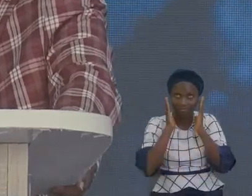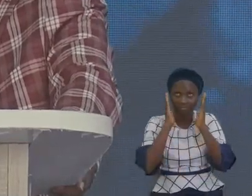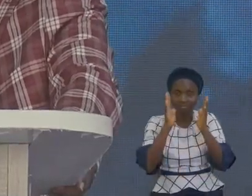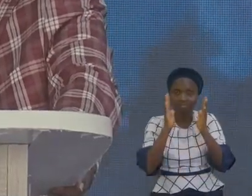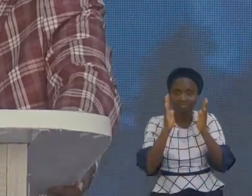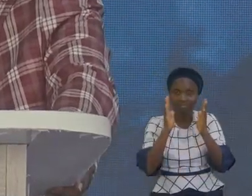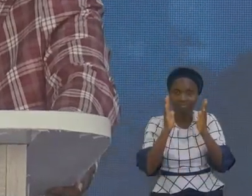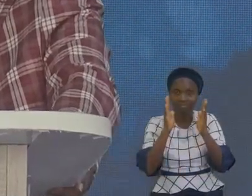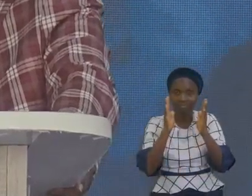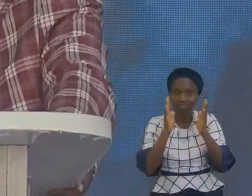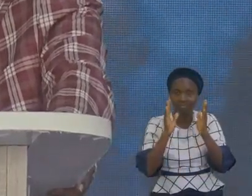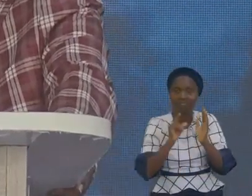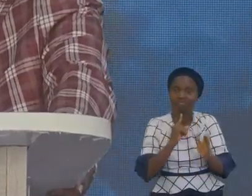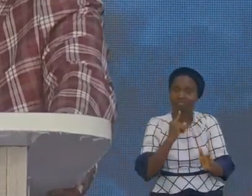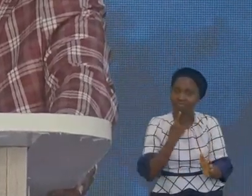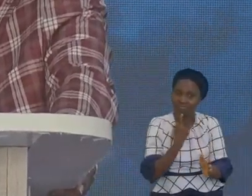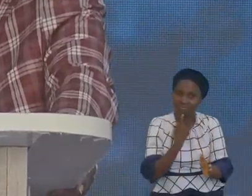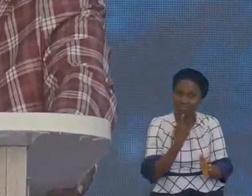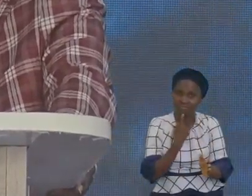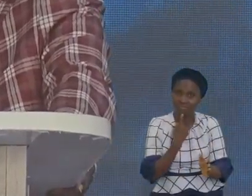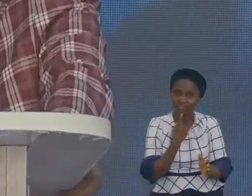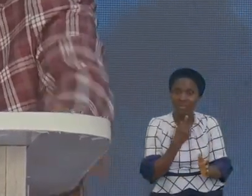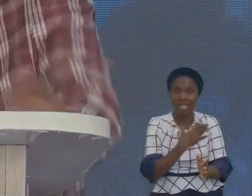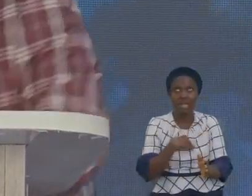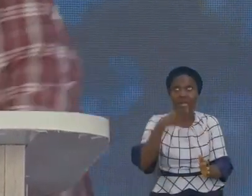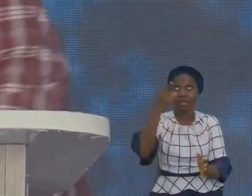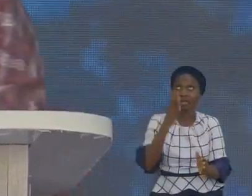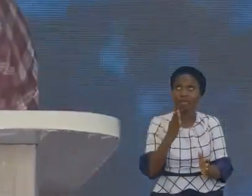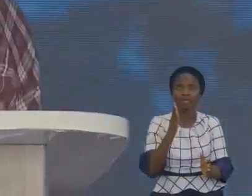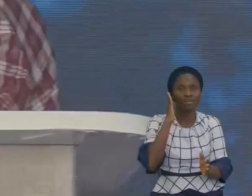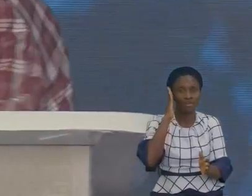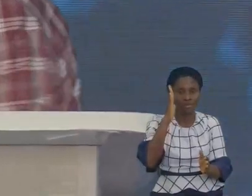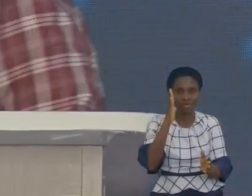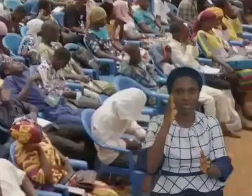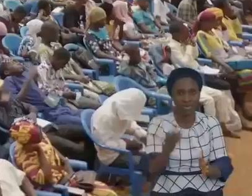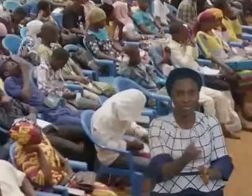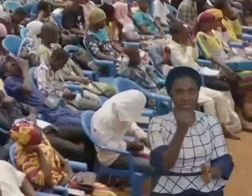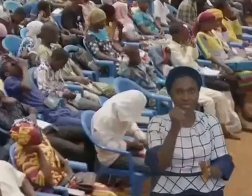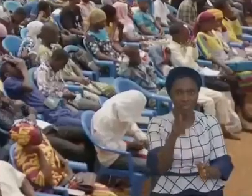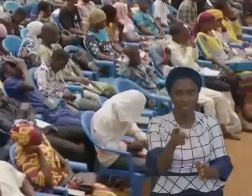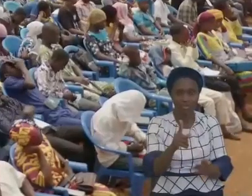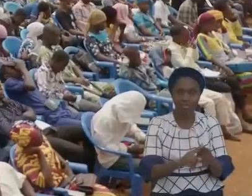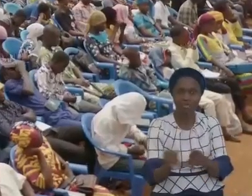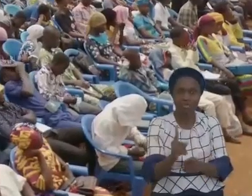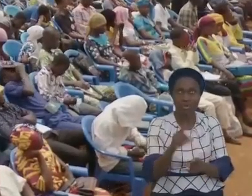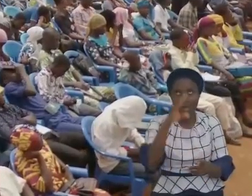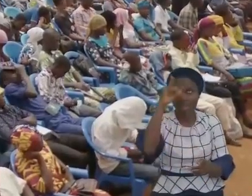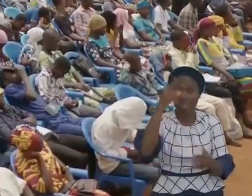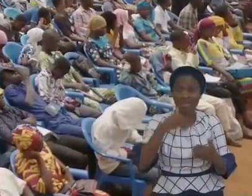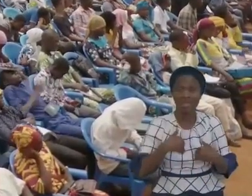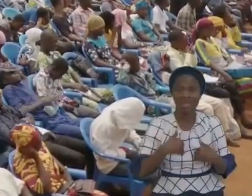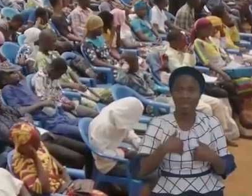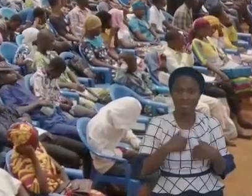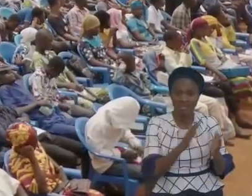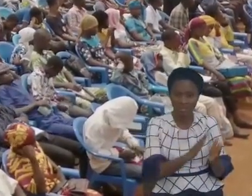you to where He has ordained for your life in Jesus' name.